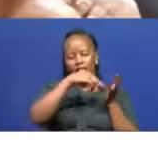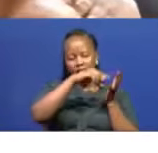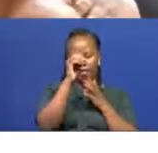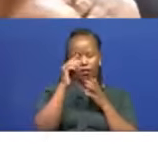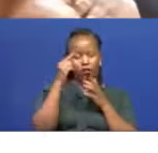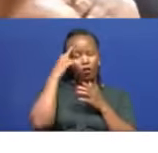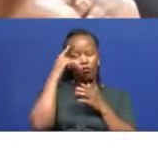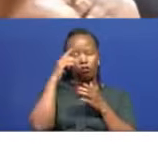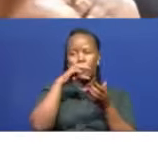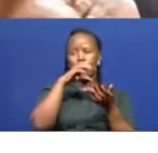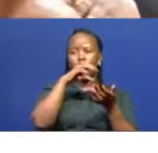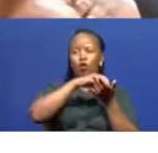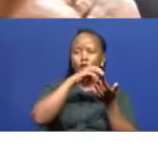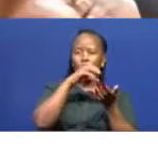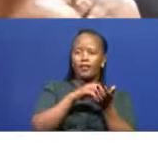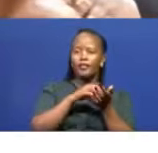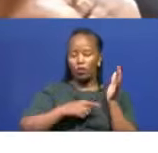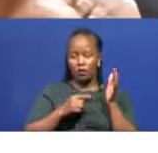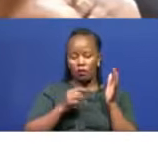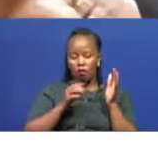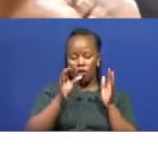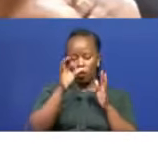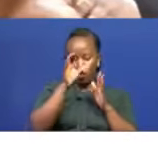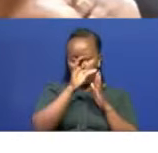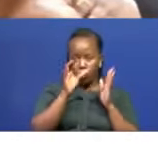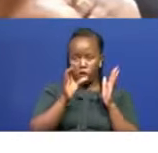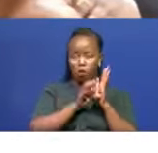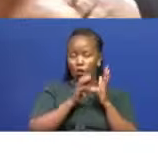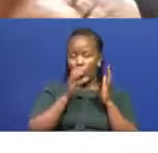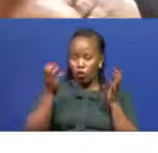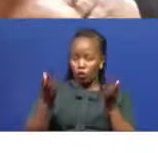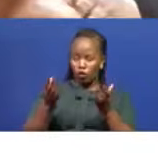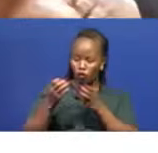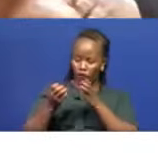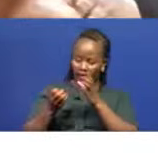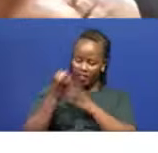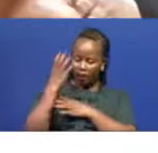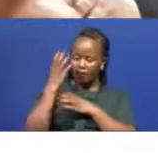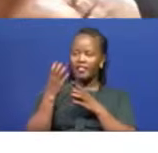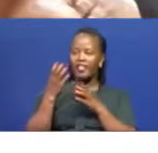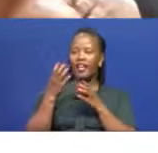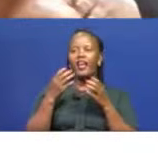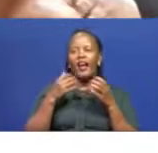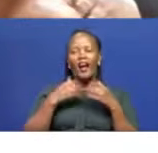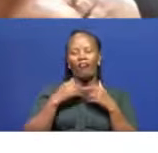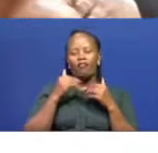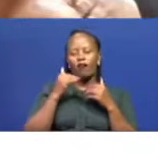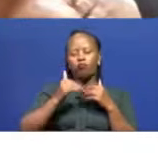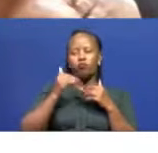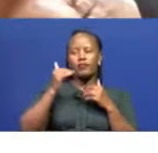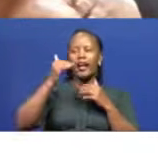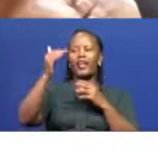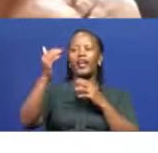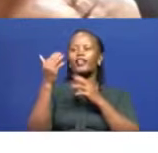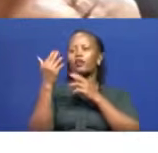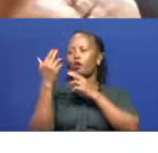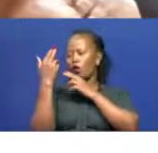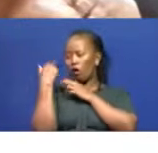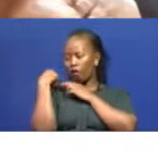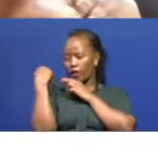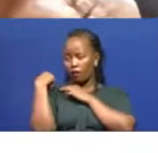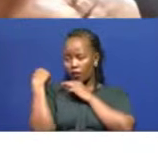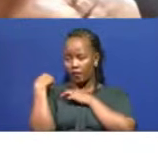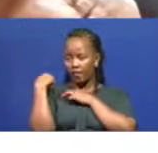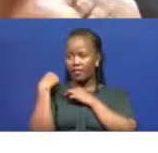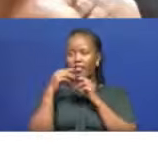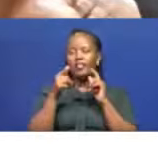compelling cases where no other law constitution establishes a graduated hierarchy of accountability,